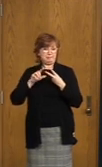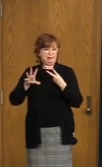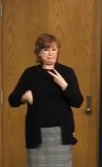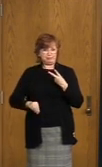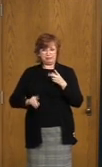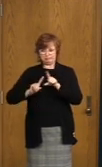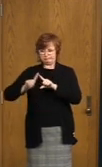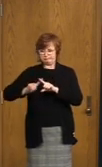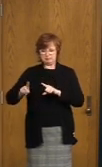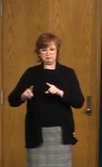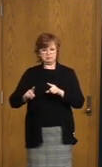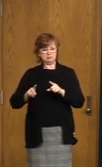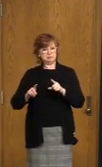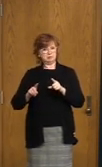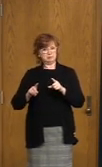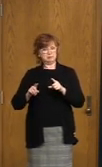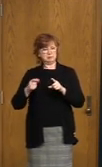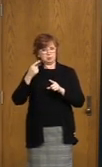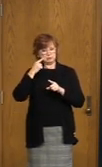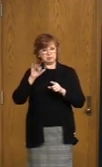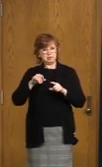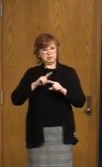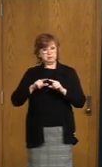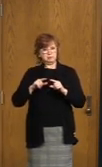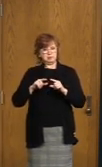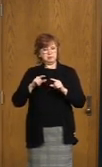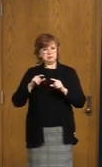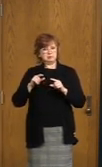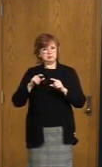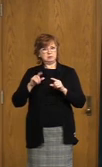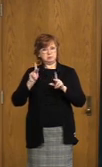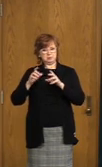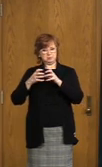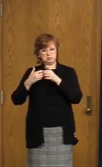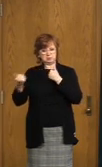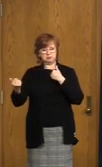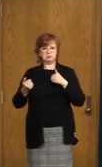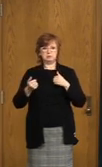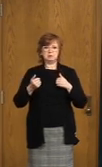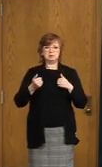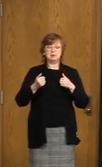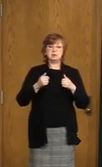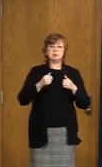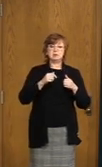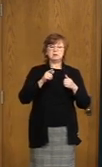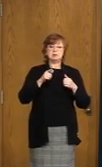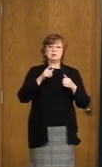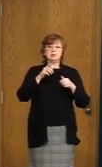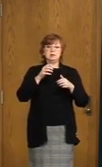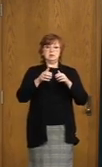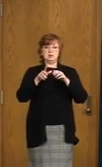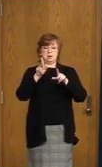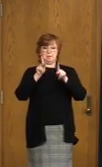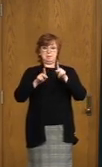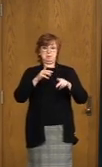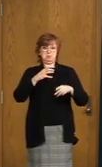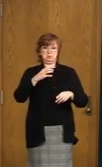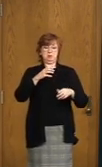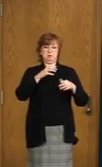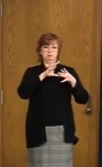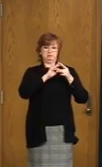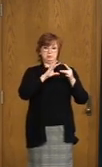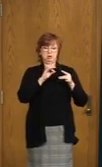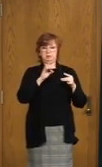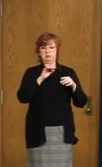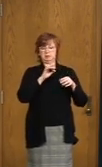the response to this protest by the vast majority of the public was more eloquent than I can ever be, and it gives wind,